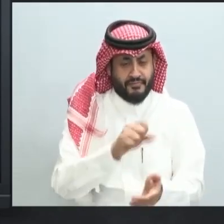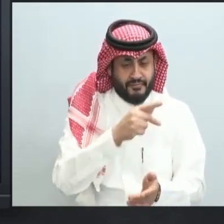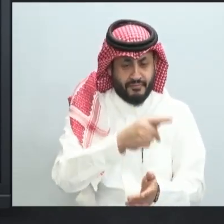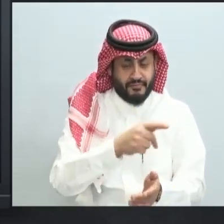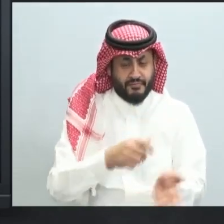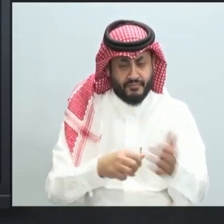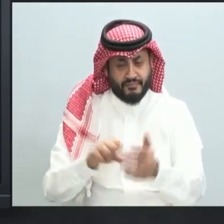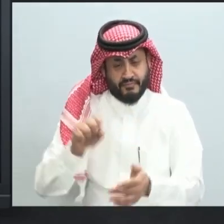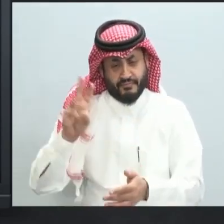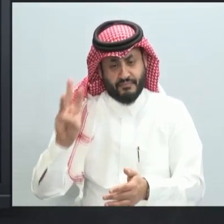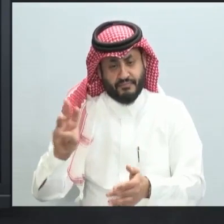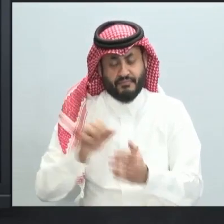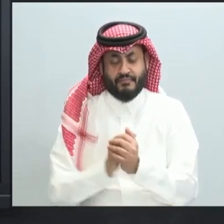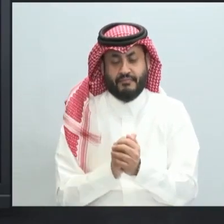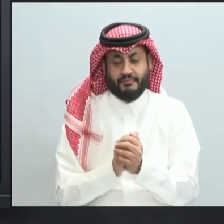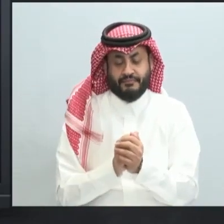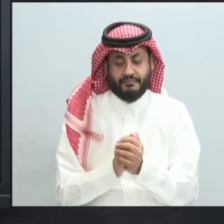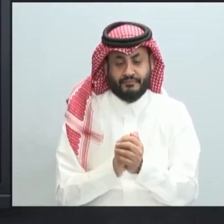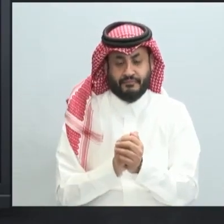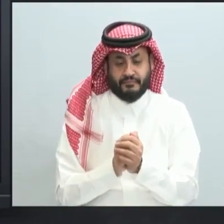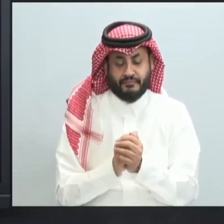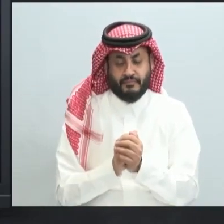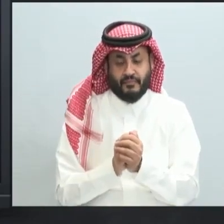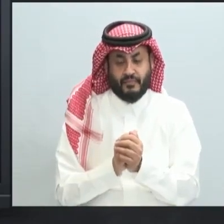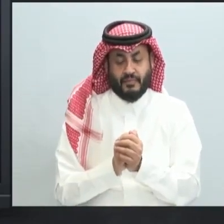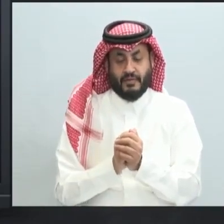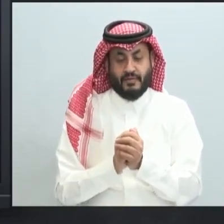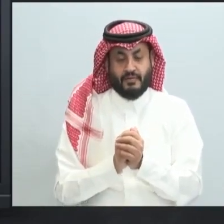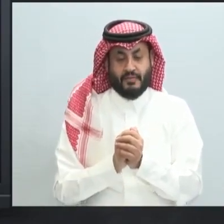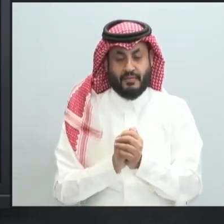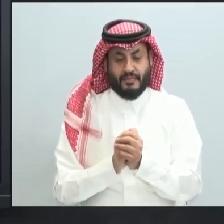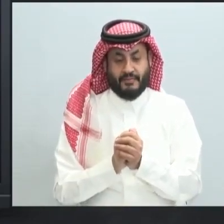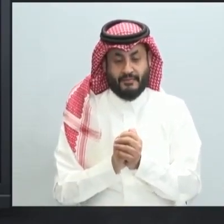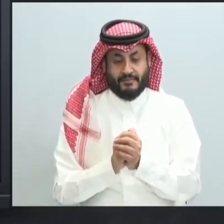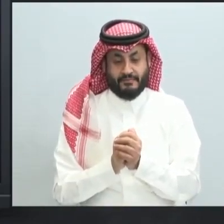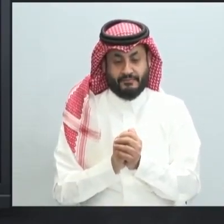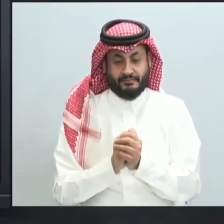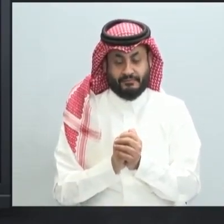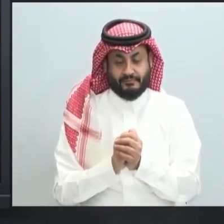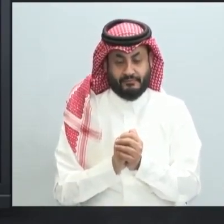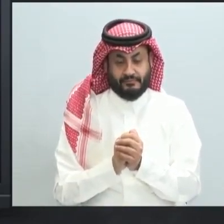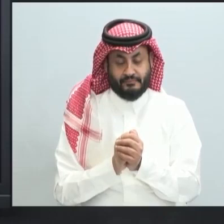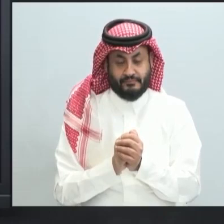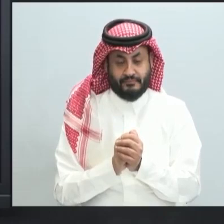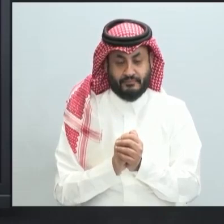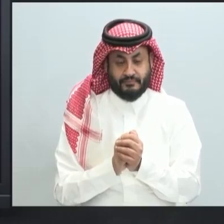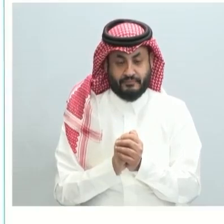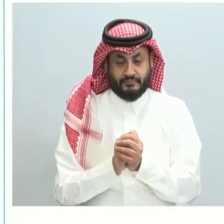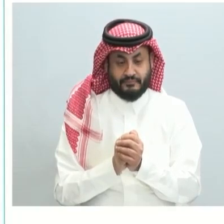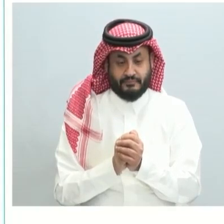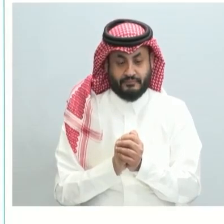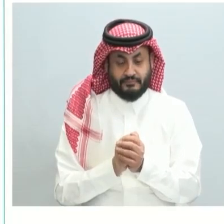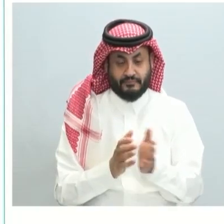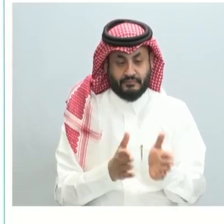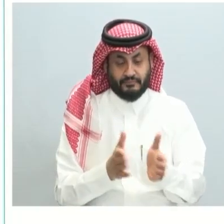the SP or starts with SP and words that starts with S and W.